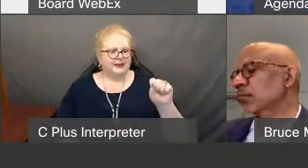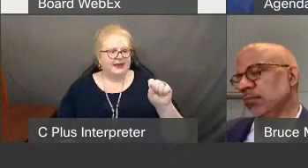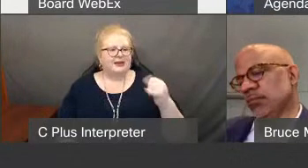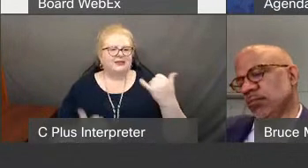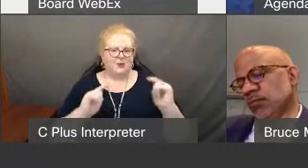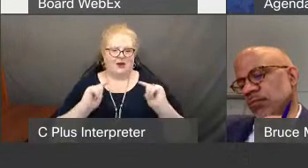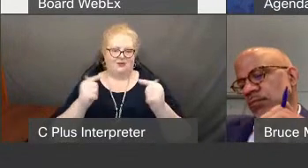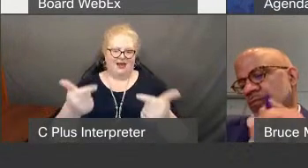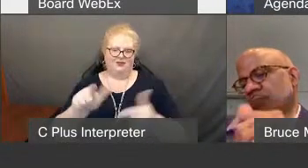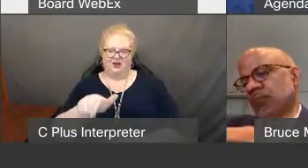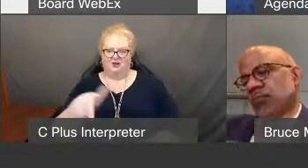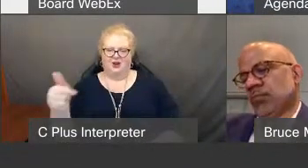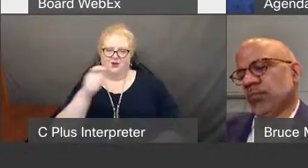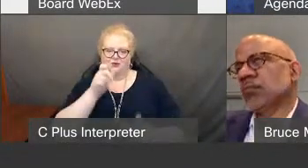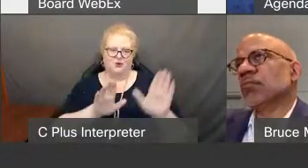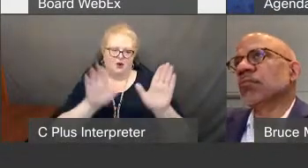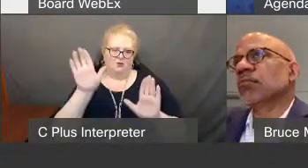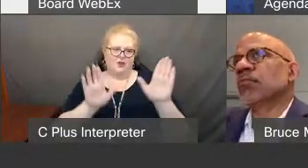All right. I think we have